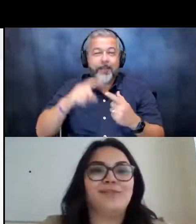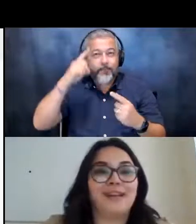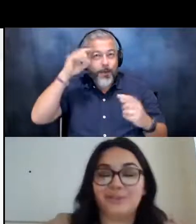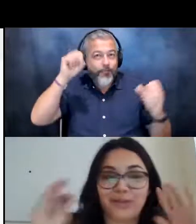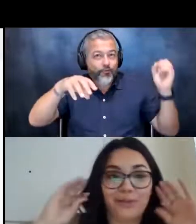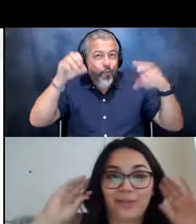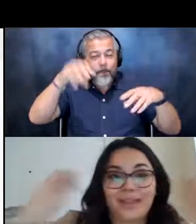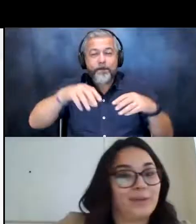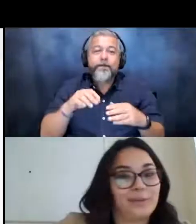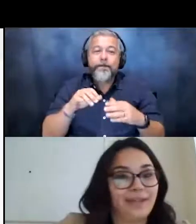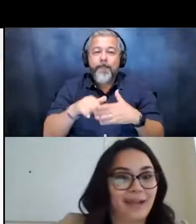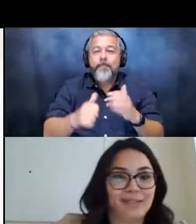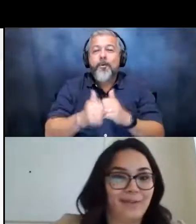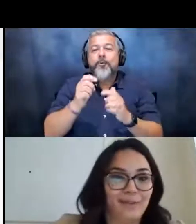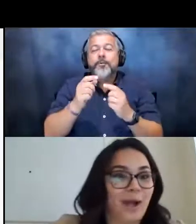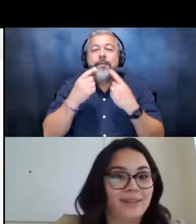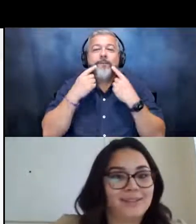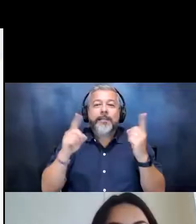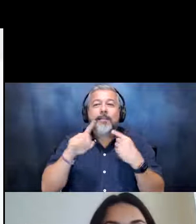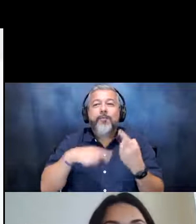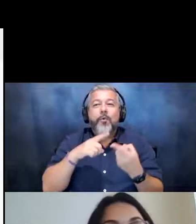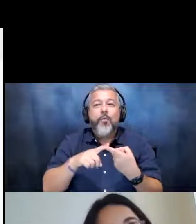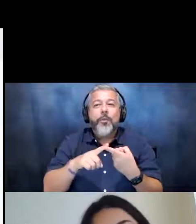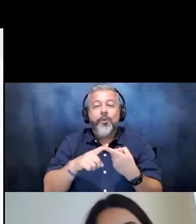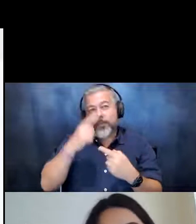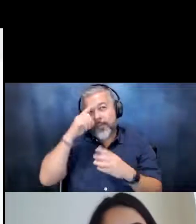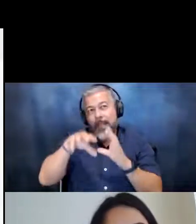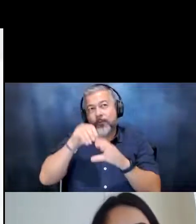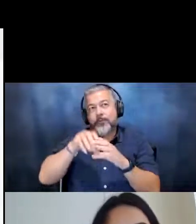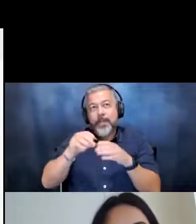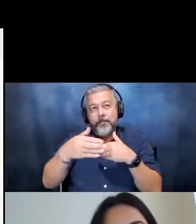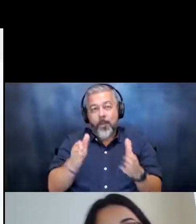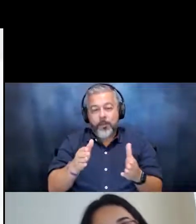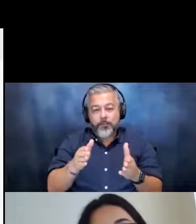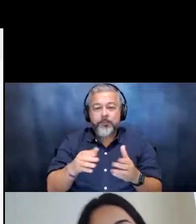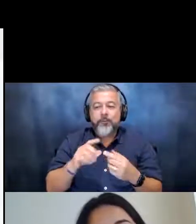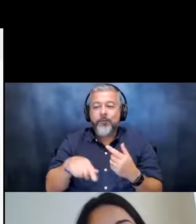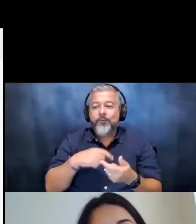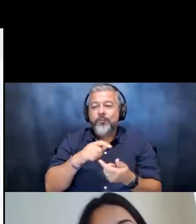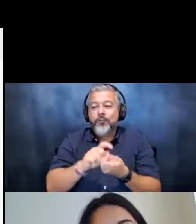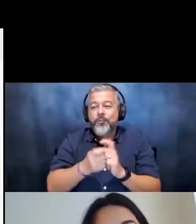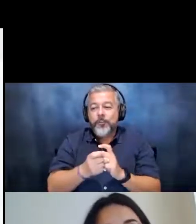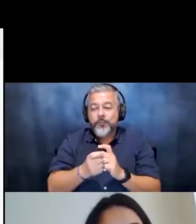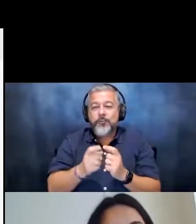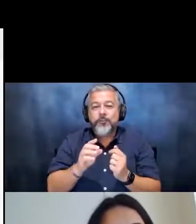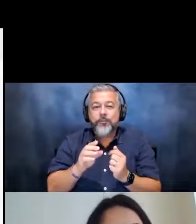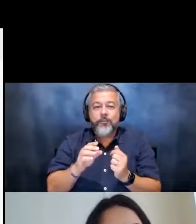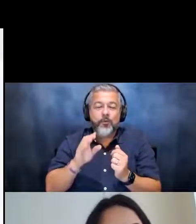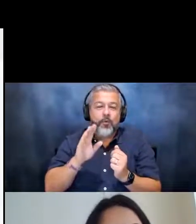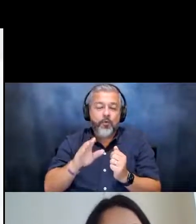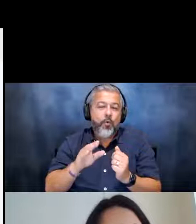most effective when you think completely outside of the box and you challenge your expectations, you challenge your initial reactions